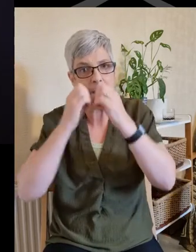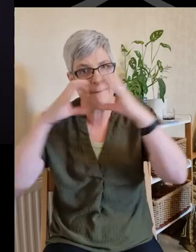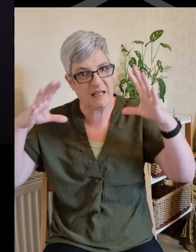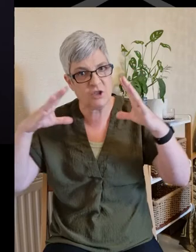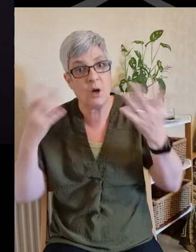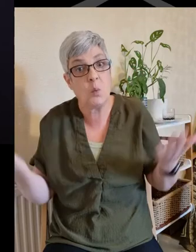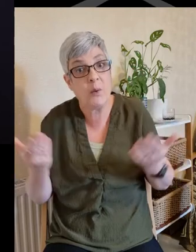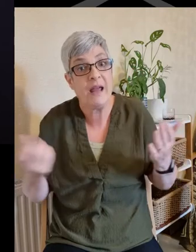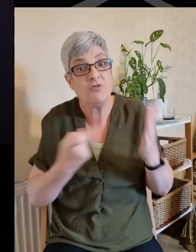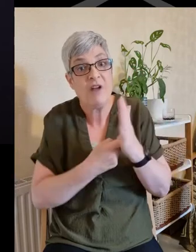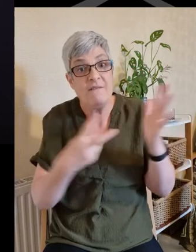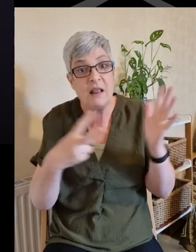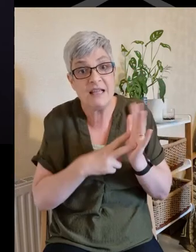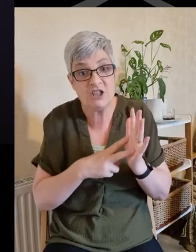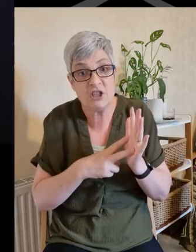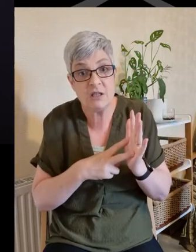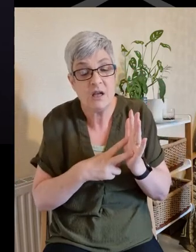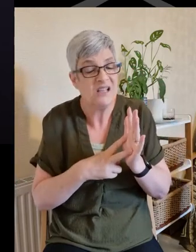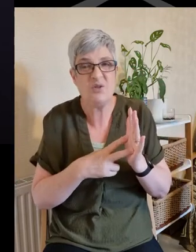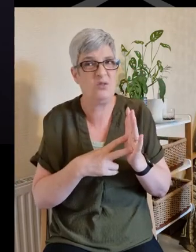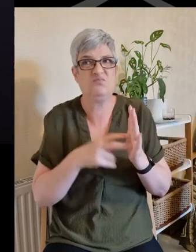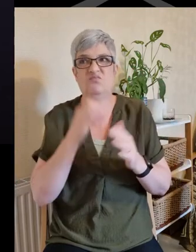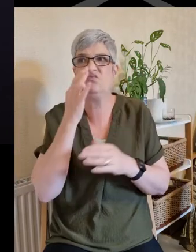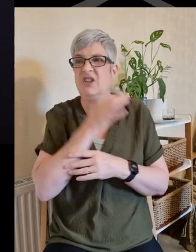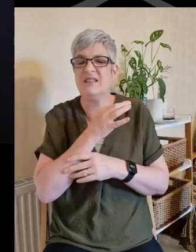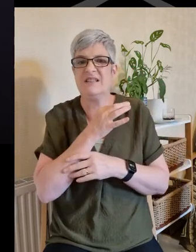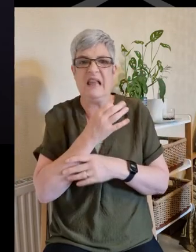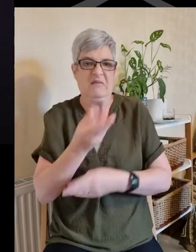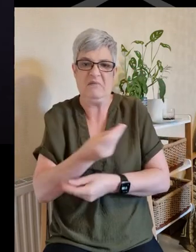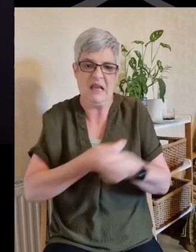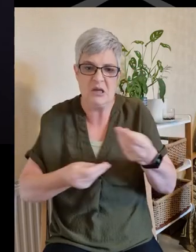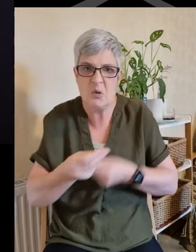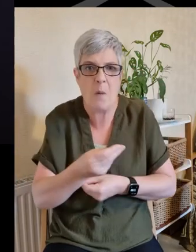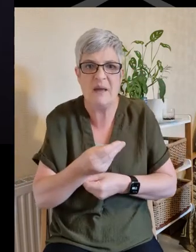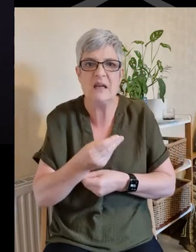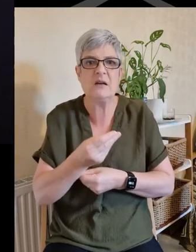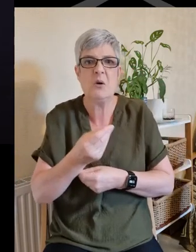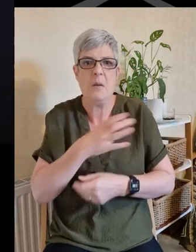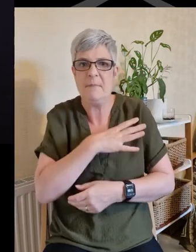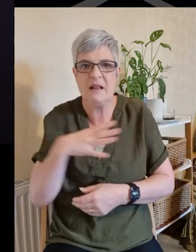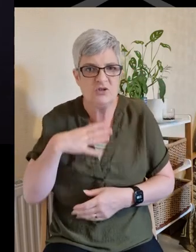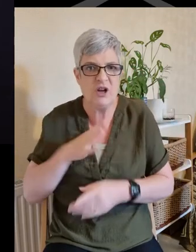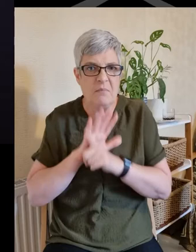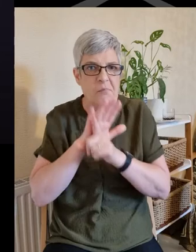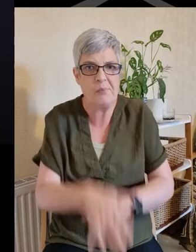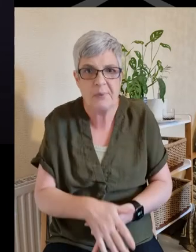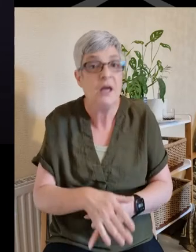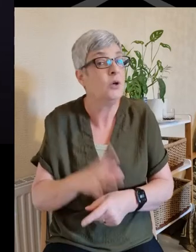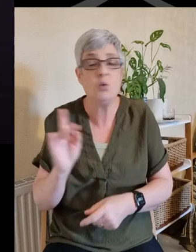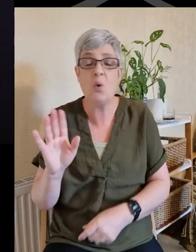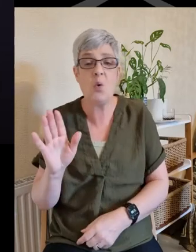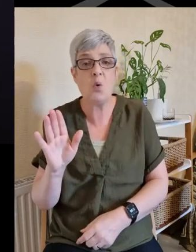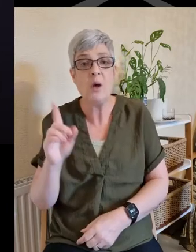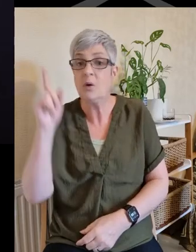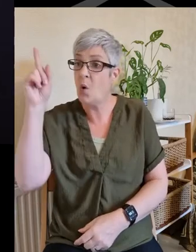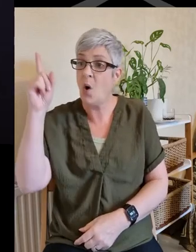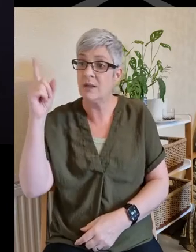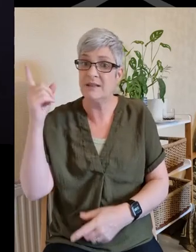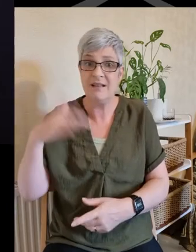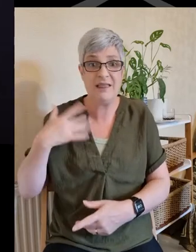not just of some kind of economic or military conquest, but is of God living face to face with his